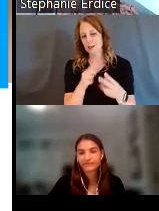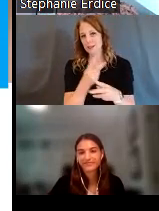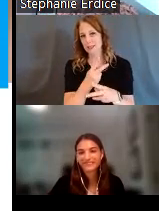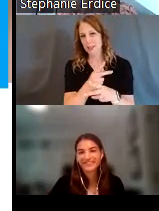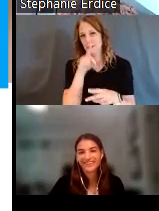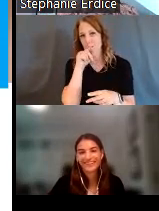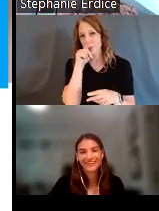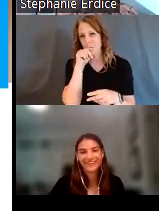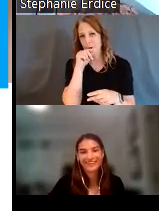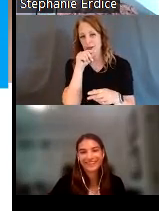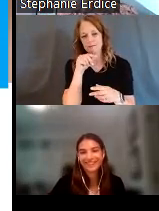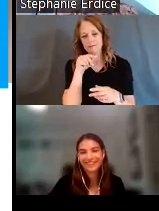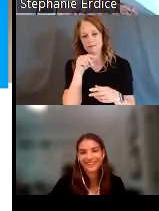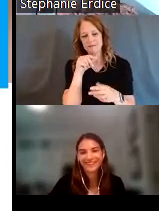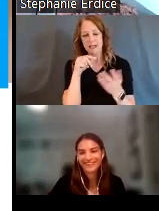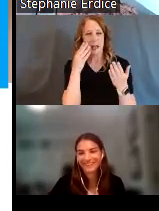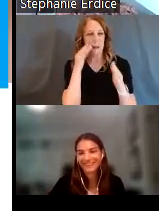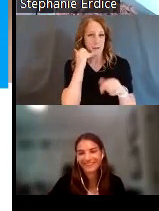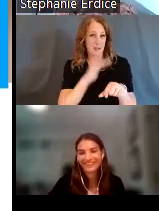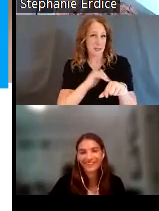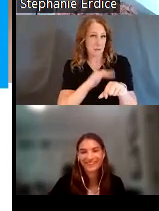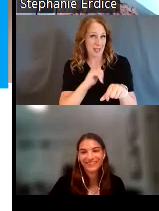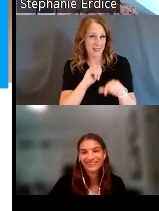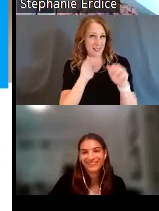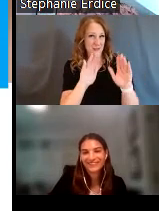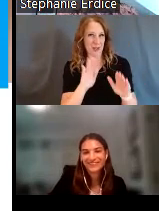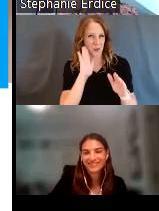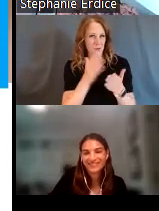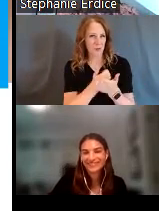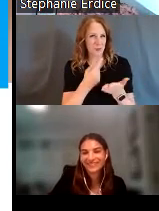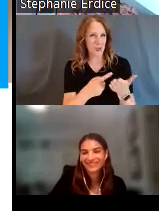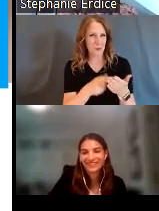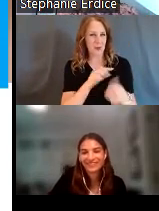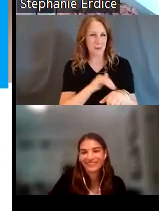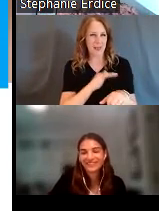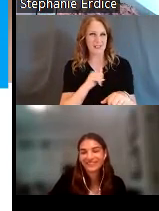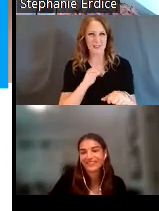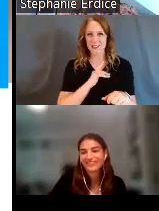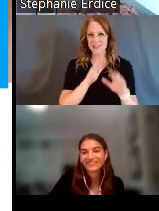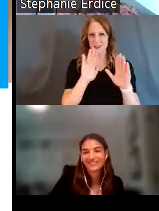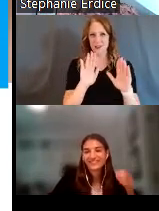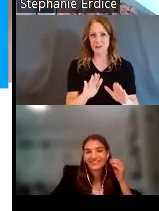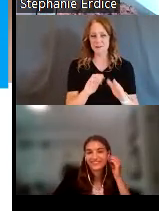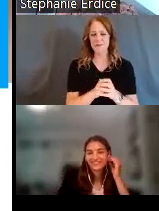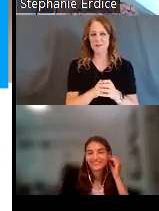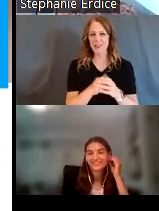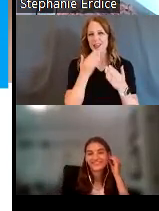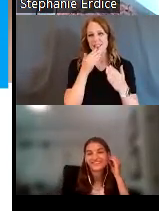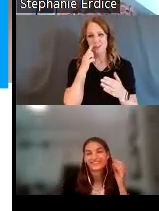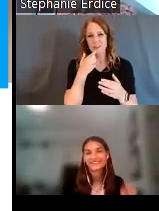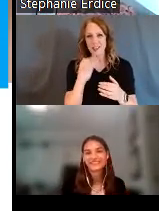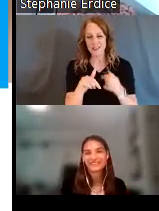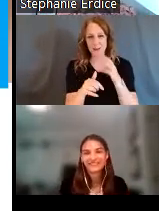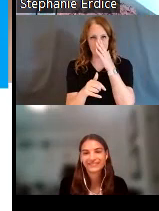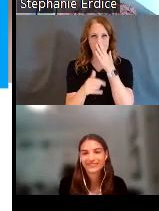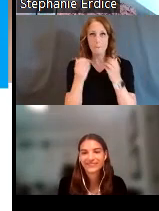bird. I don't know what, like, if that's a pet, that's great. We're going to talk about pets. So that's awesome. So, Victoria, thanks for saying that. Maybe you have a